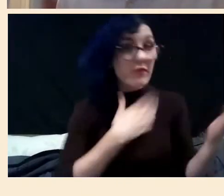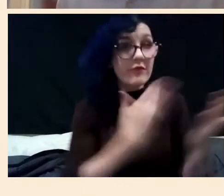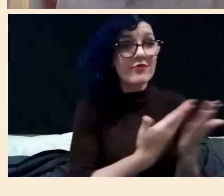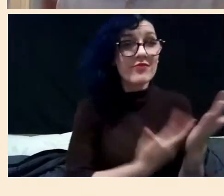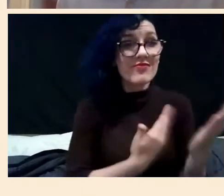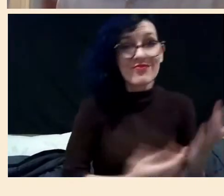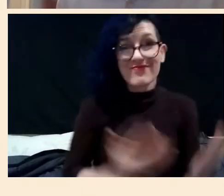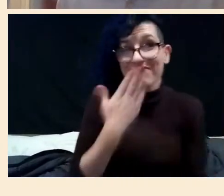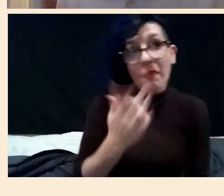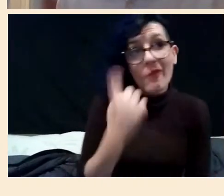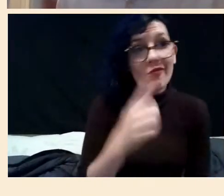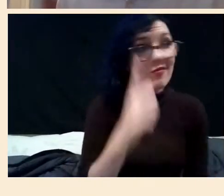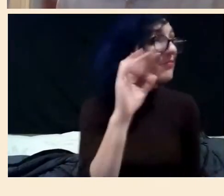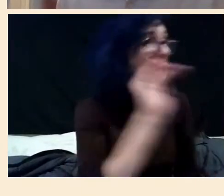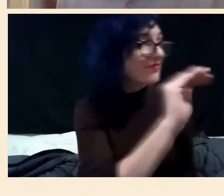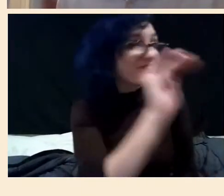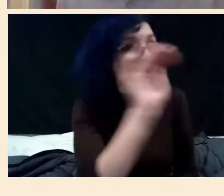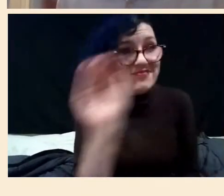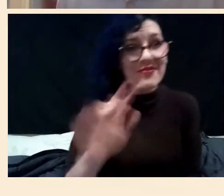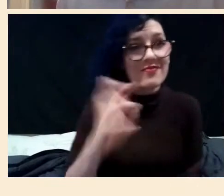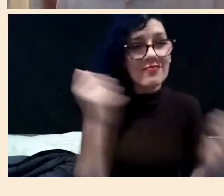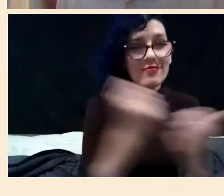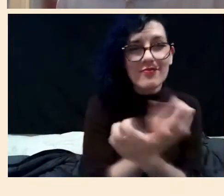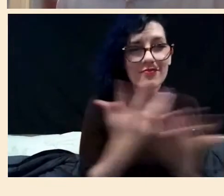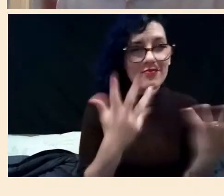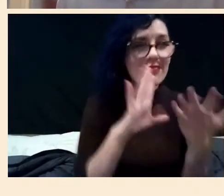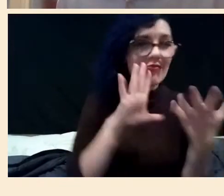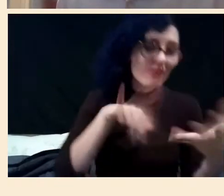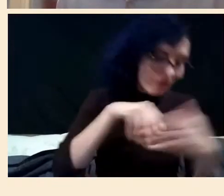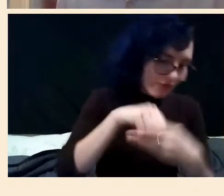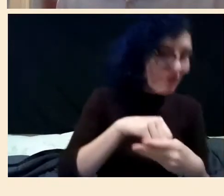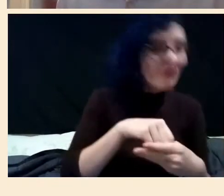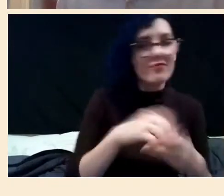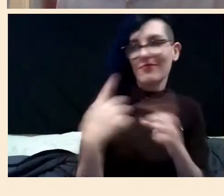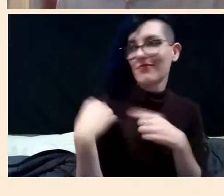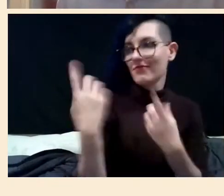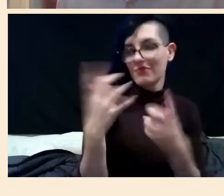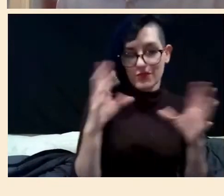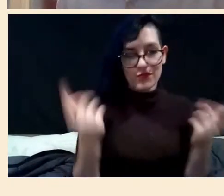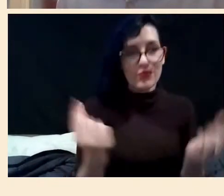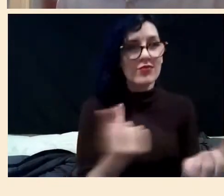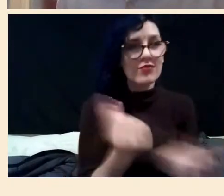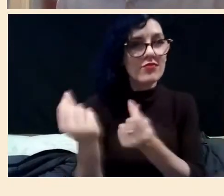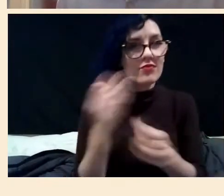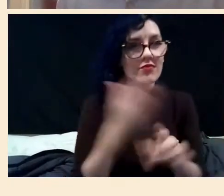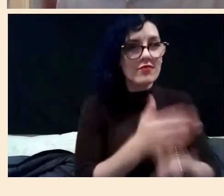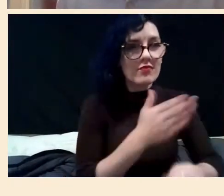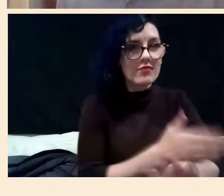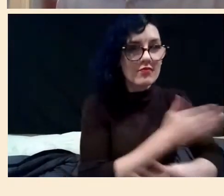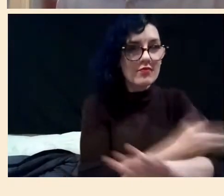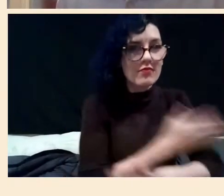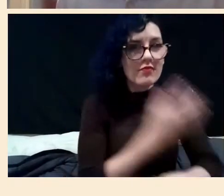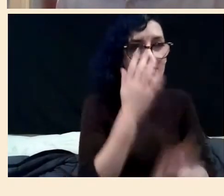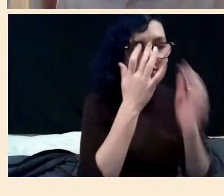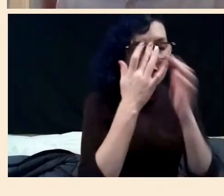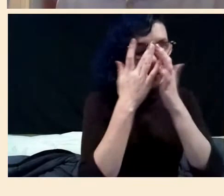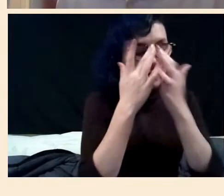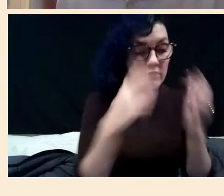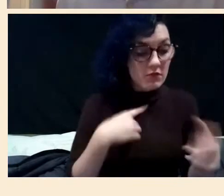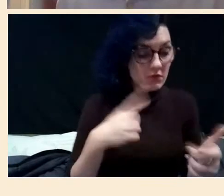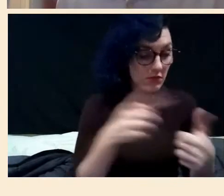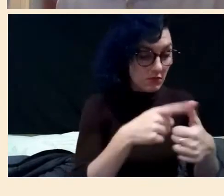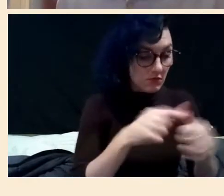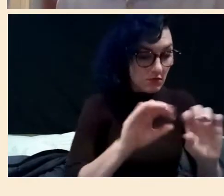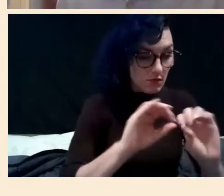very first bill that I ever chief co-sponsored was to create the Office of Small Business Assistance in the Secretary of State's office. The first time